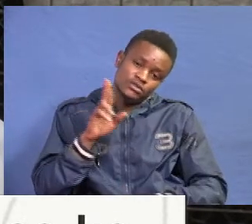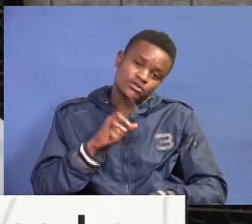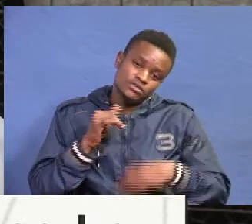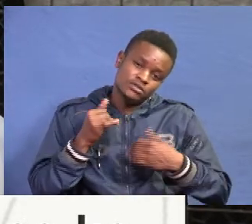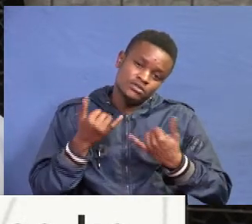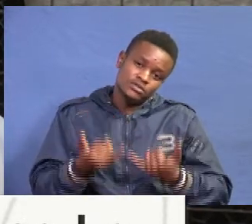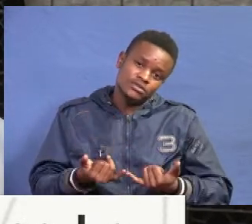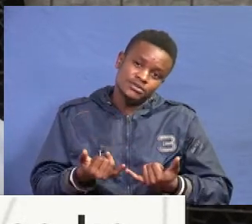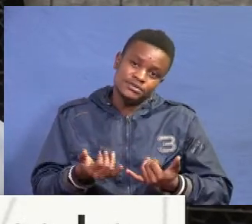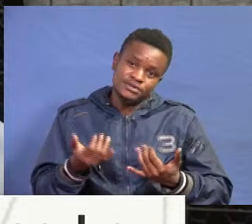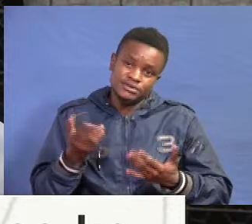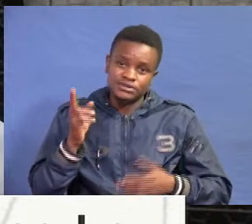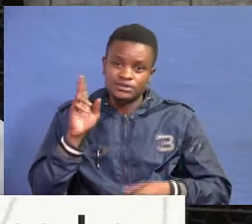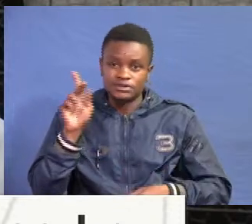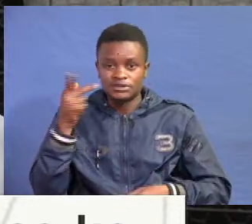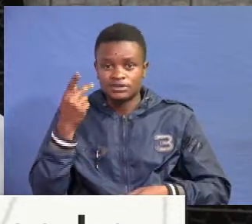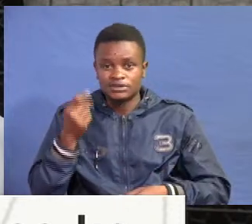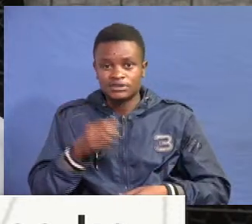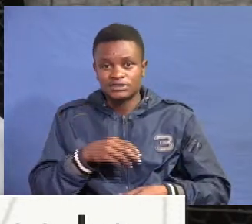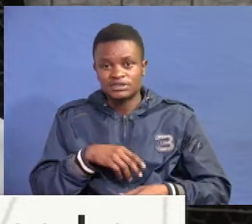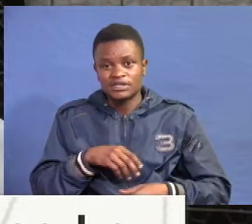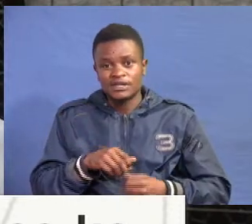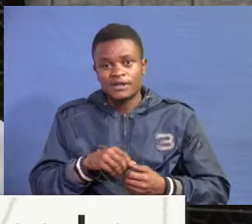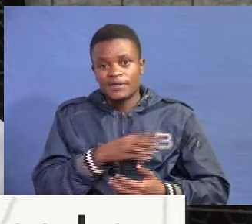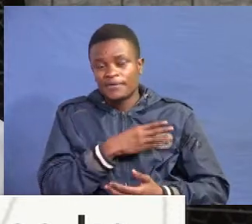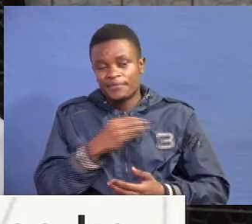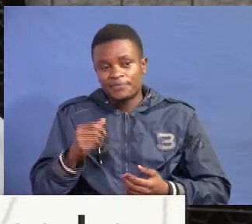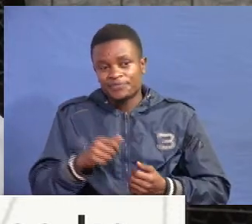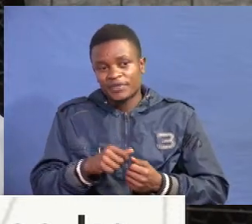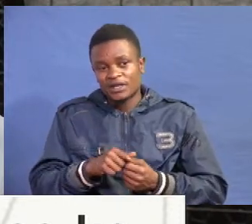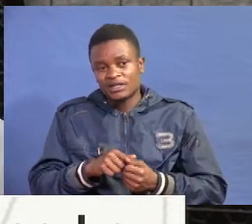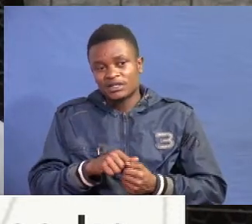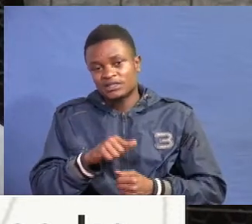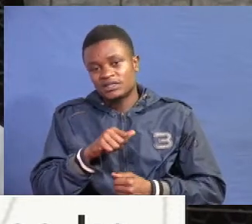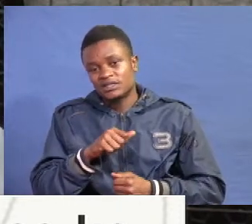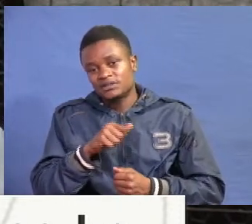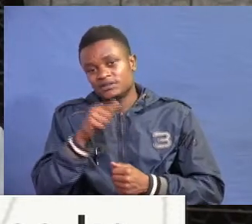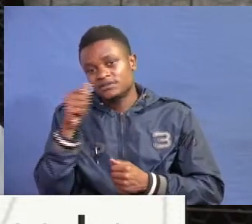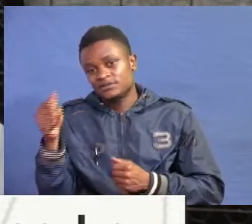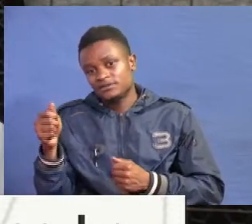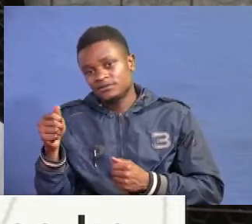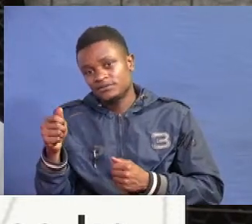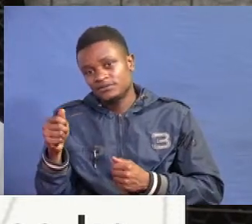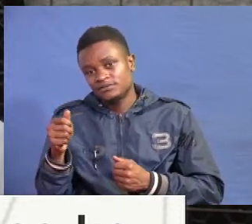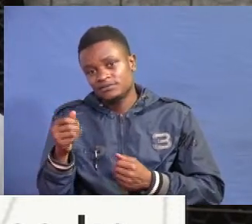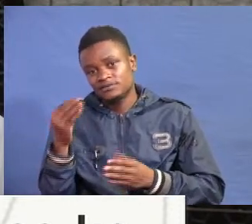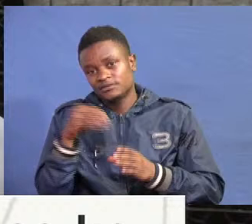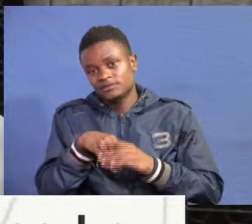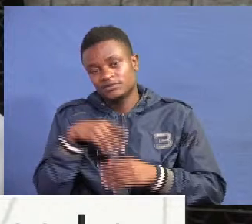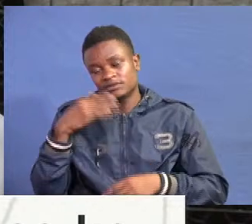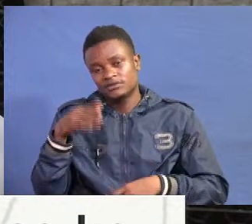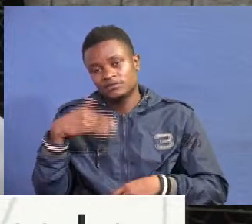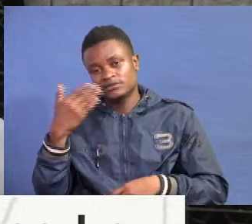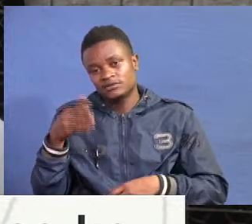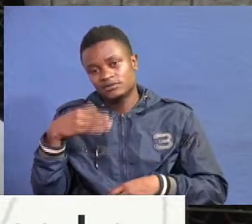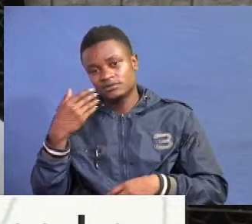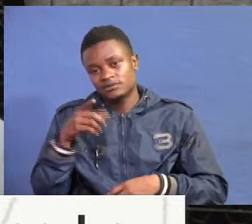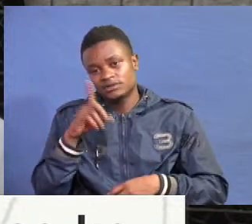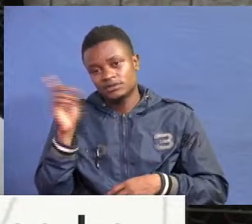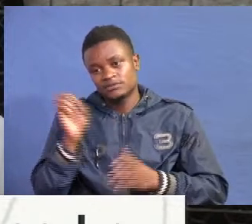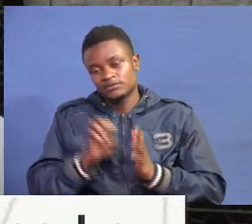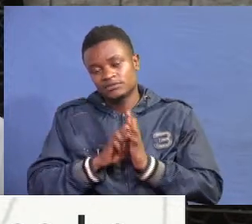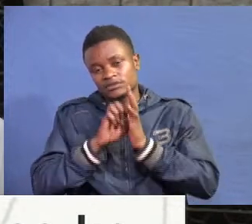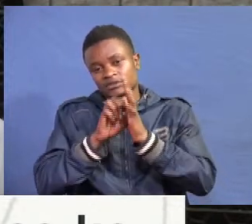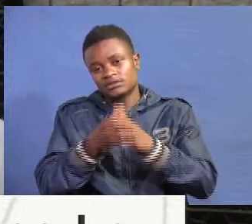such a perspective, we will be very happy if in future we have more farmers like Winnie Cheruyot who adopted the right way of